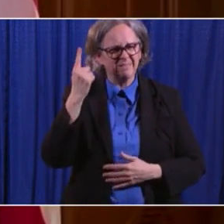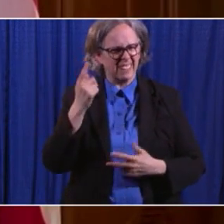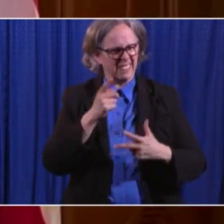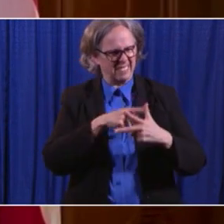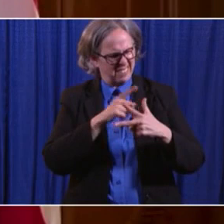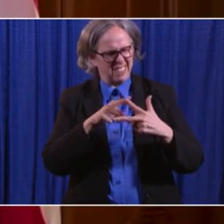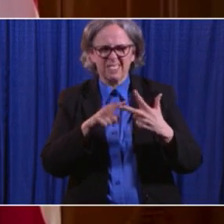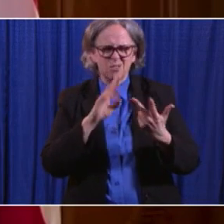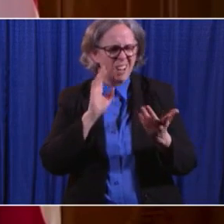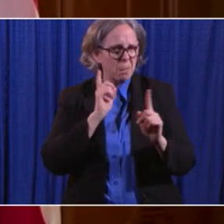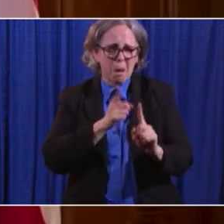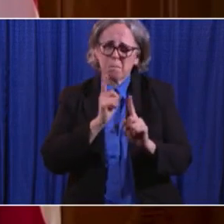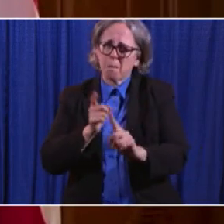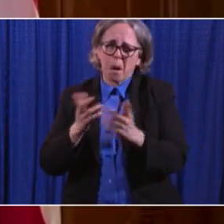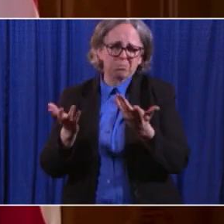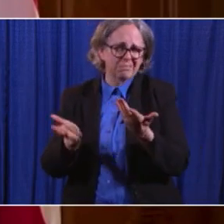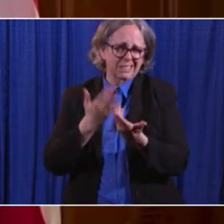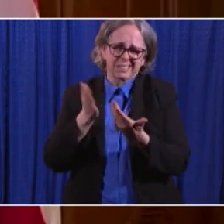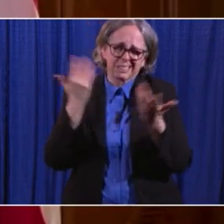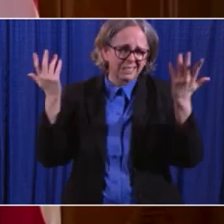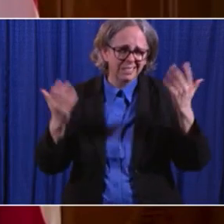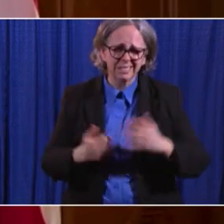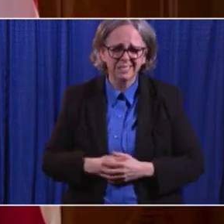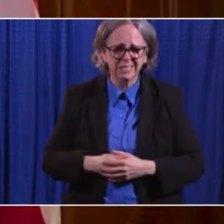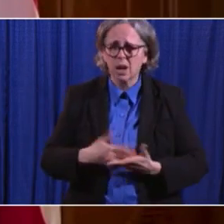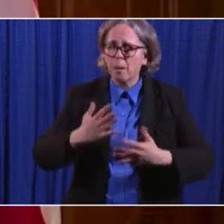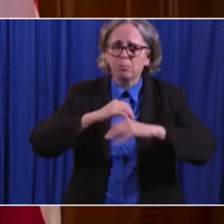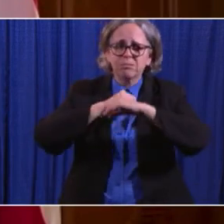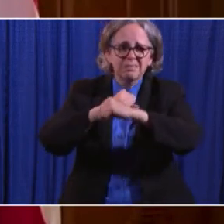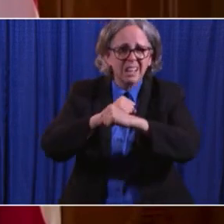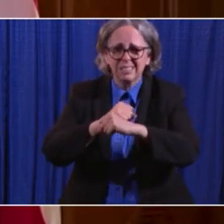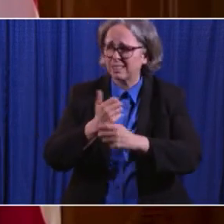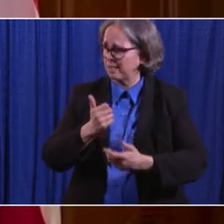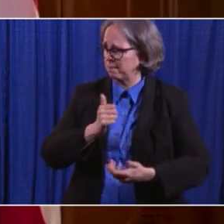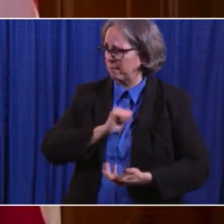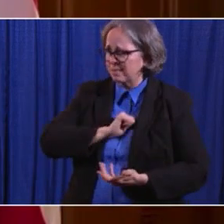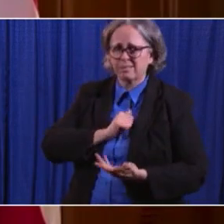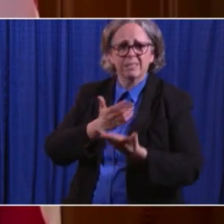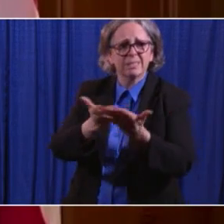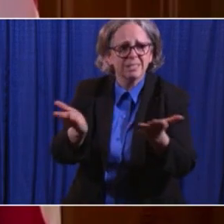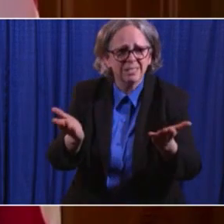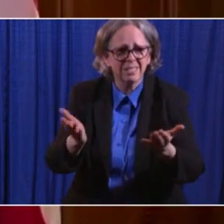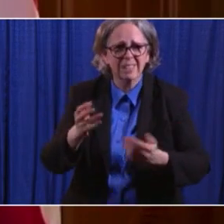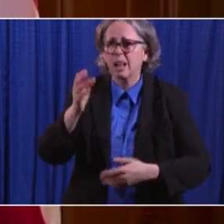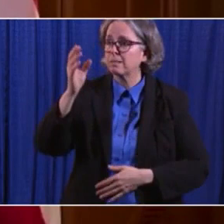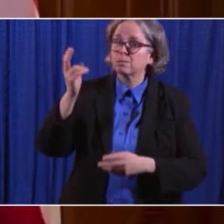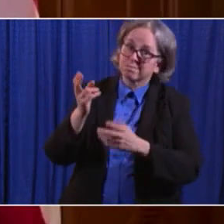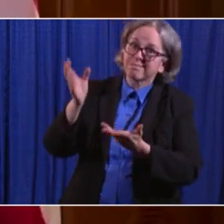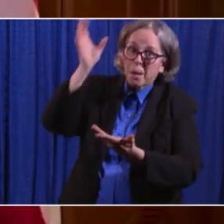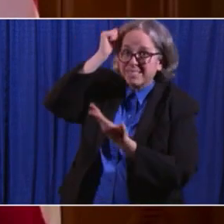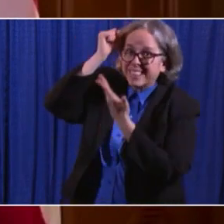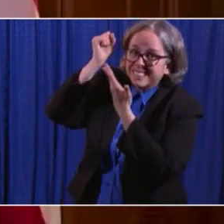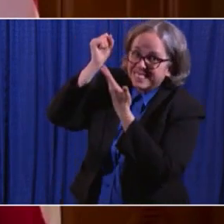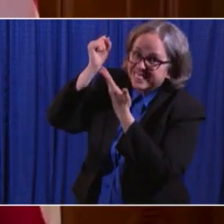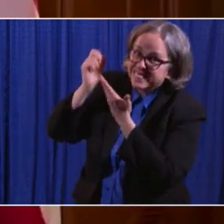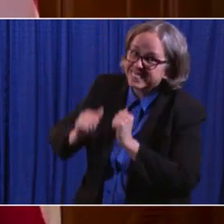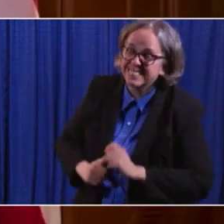drive how we stay safe. Use your common sense, first of all, and